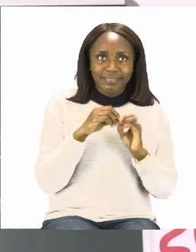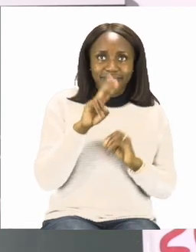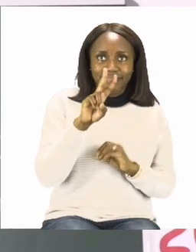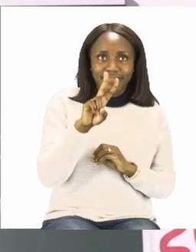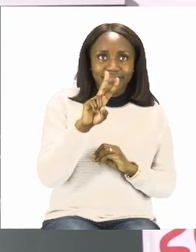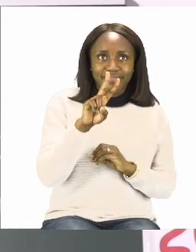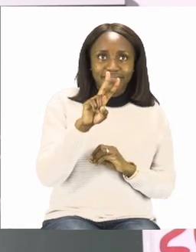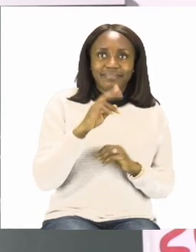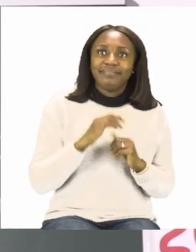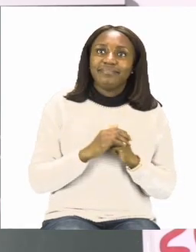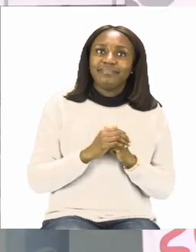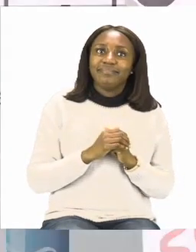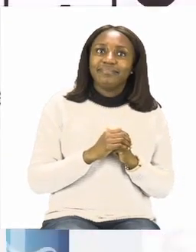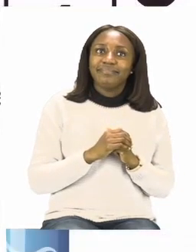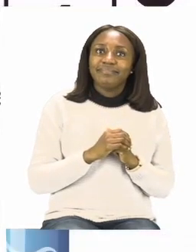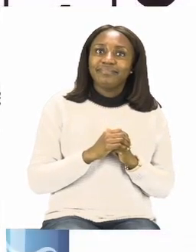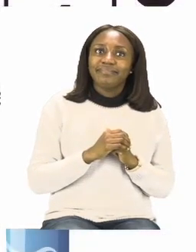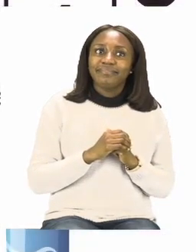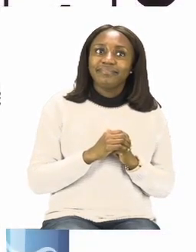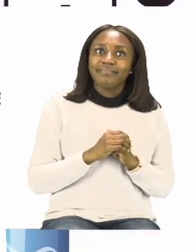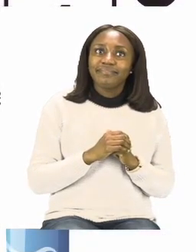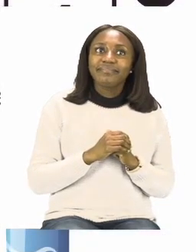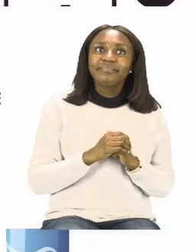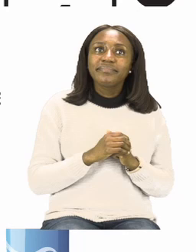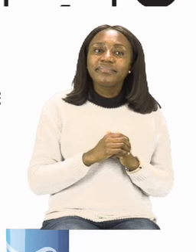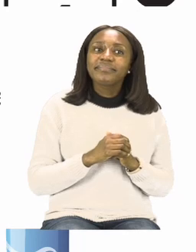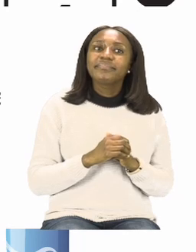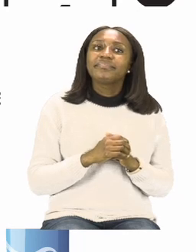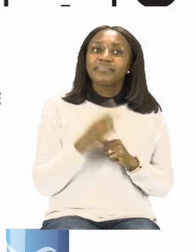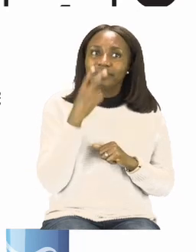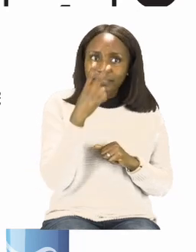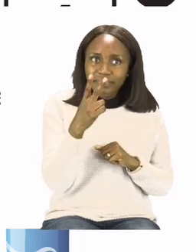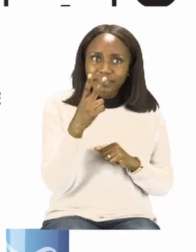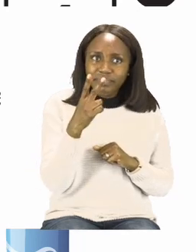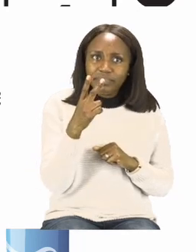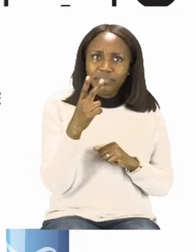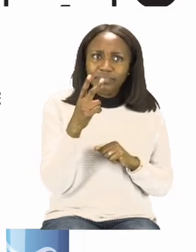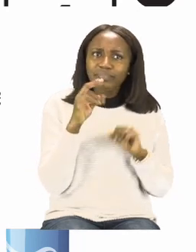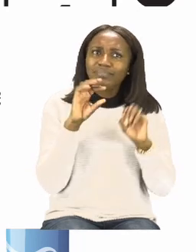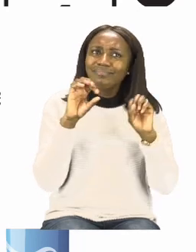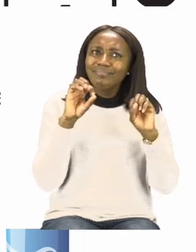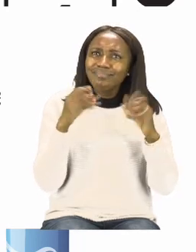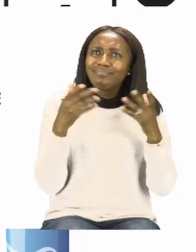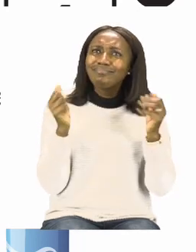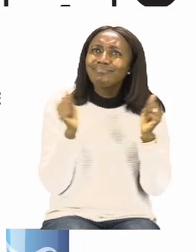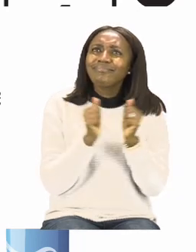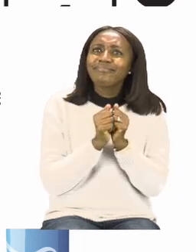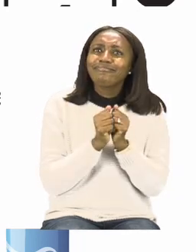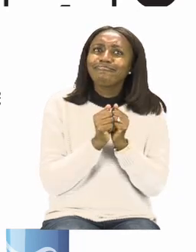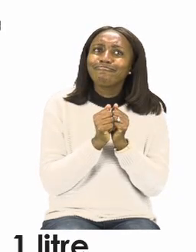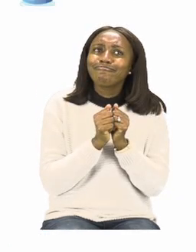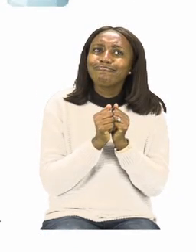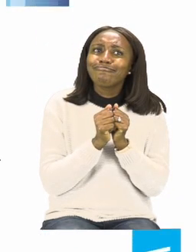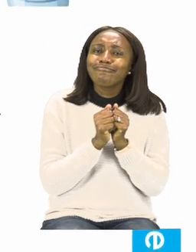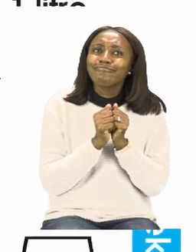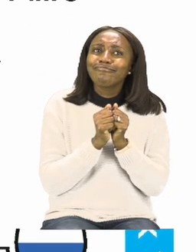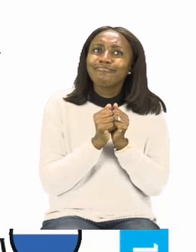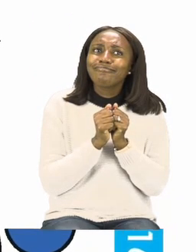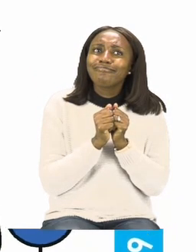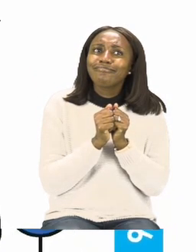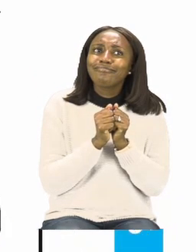says. Now, in our exercise, number 2 is saying, how much is it all